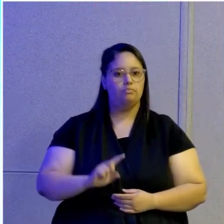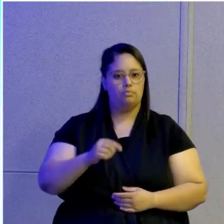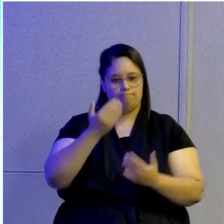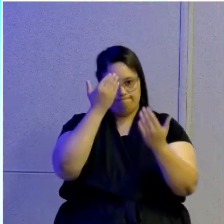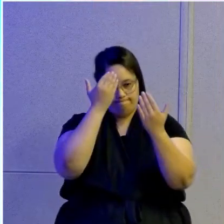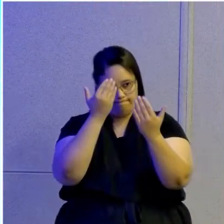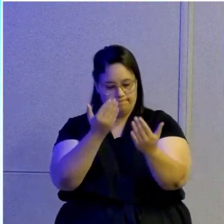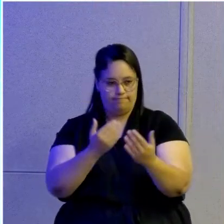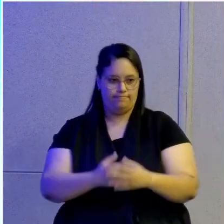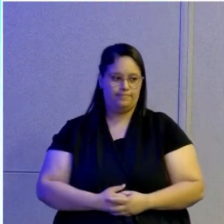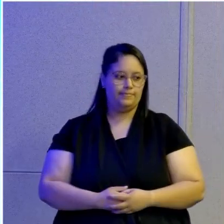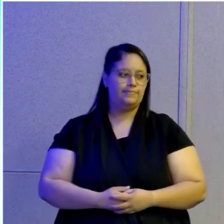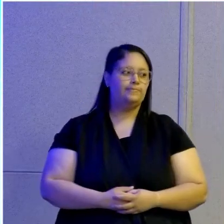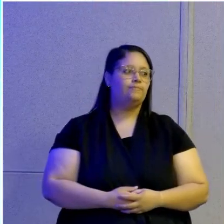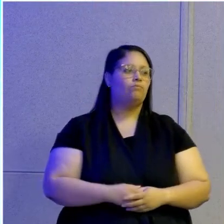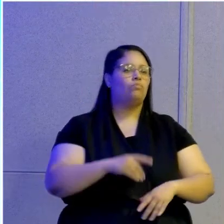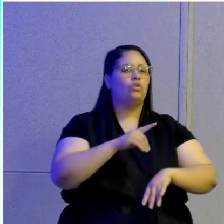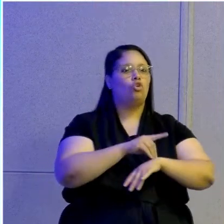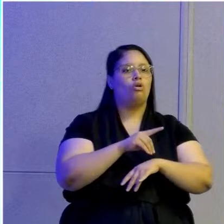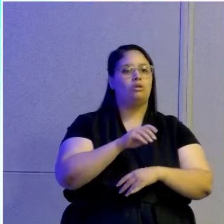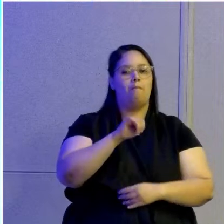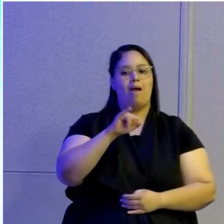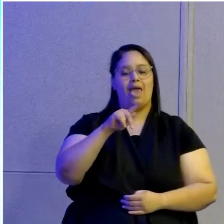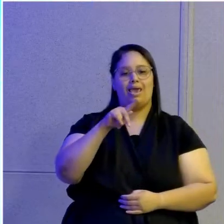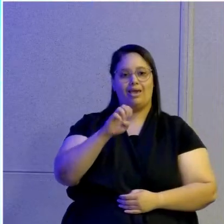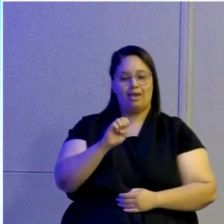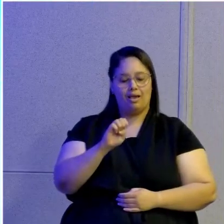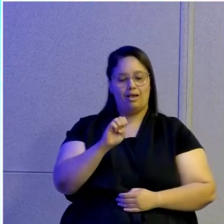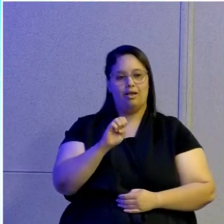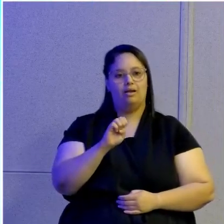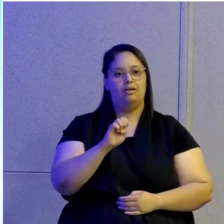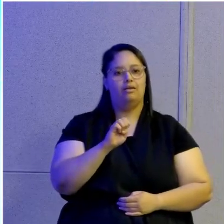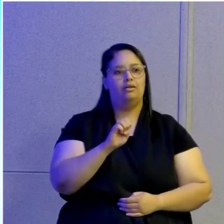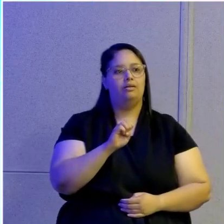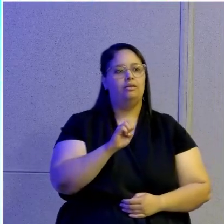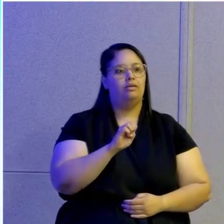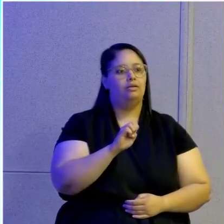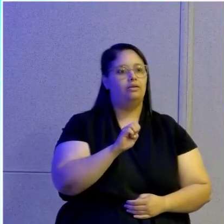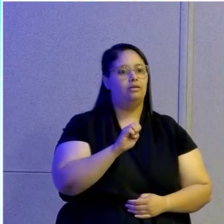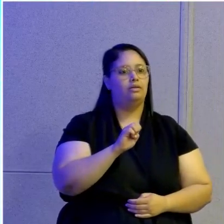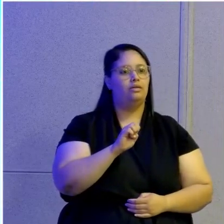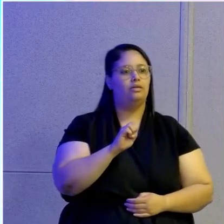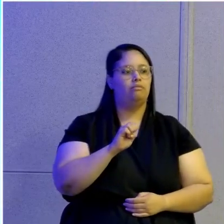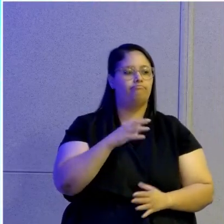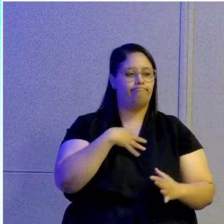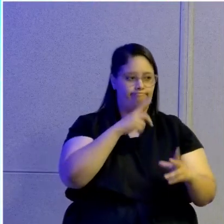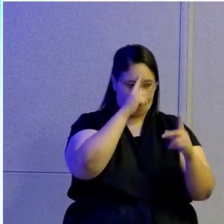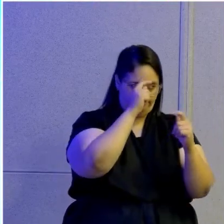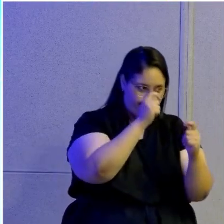you. Dr. Mike Landmont, again, let me acknowledge you.